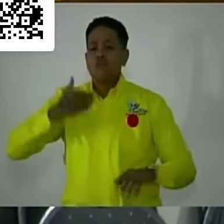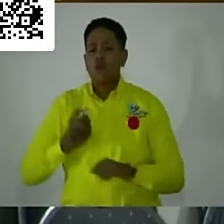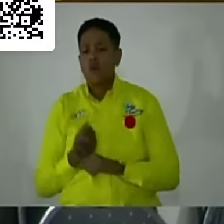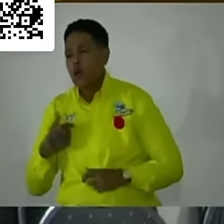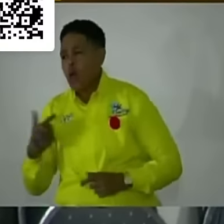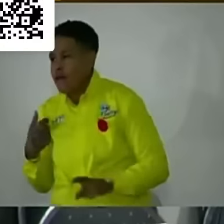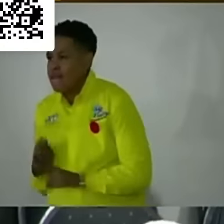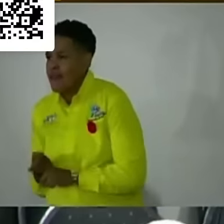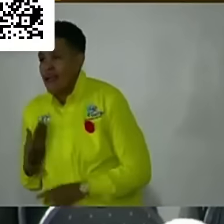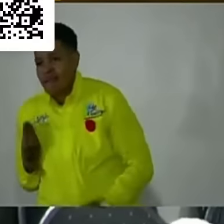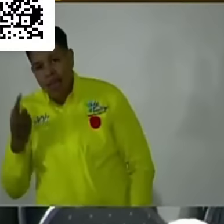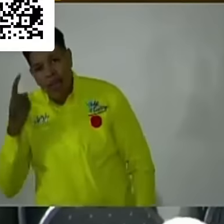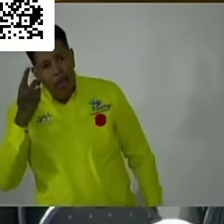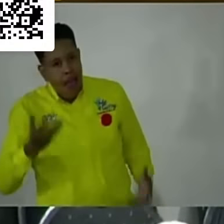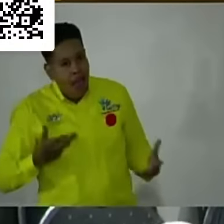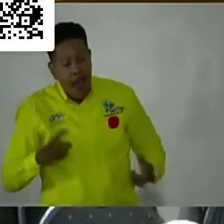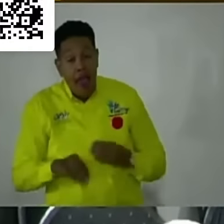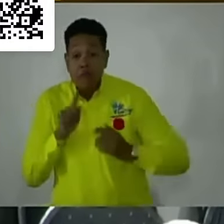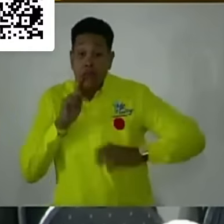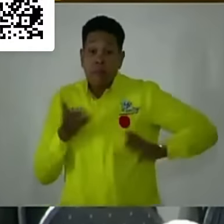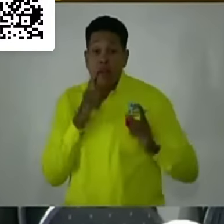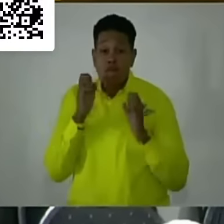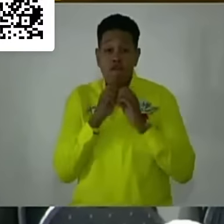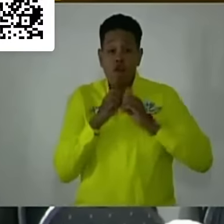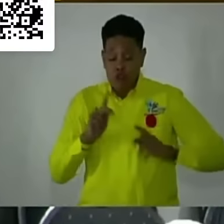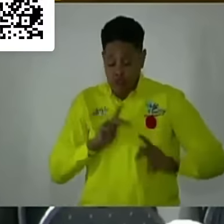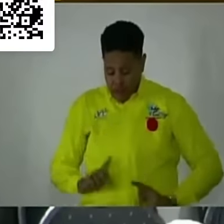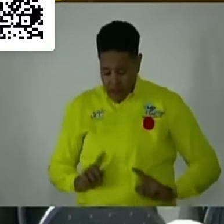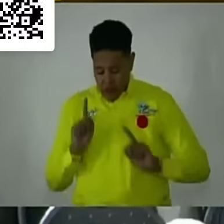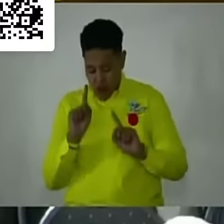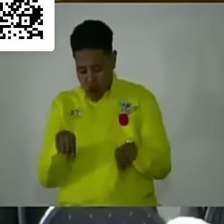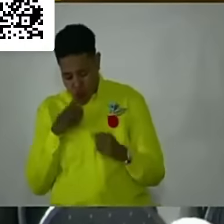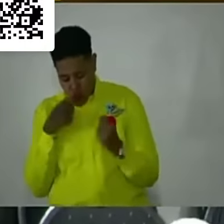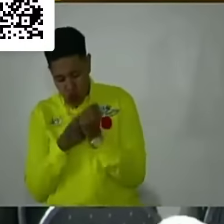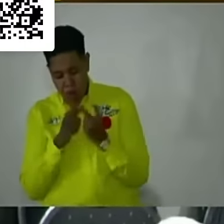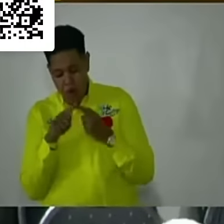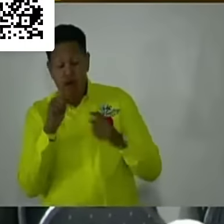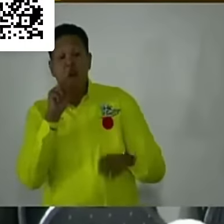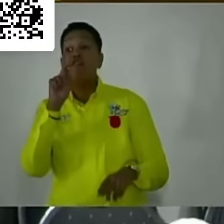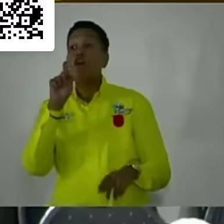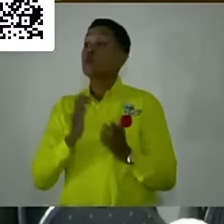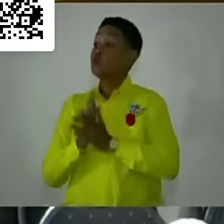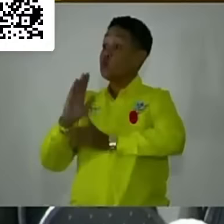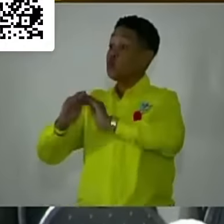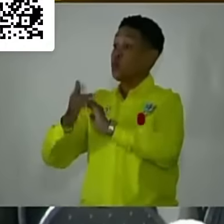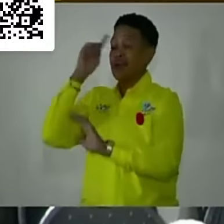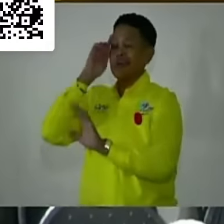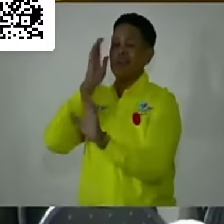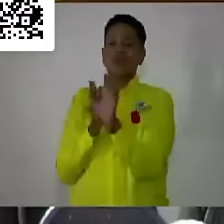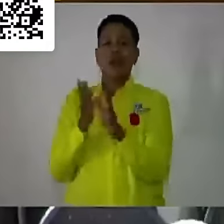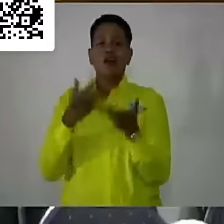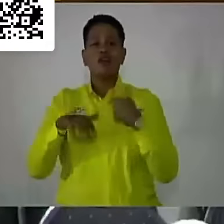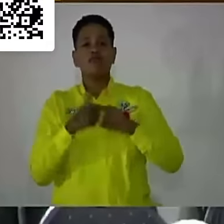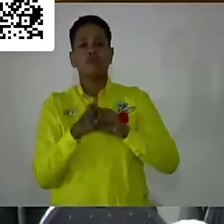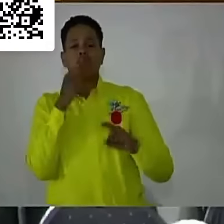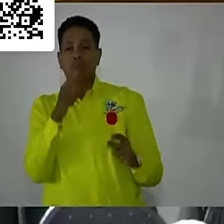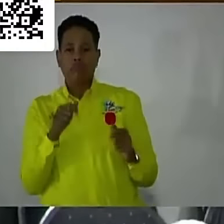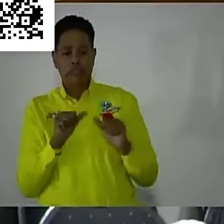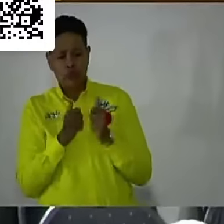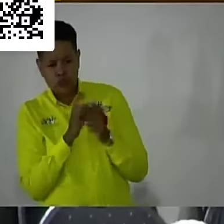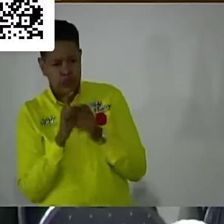been. The plan is for further in-person support and virtually through Jamaica Psychological Association